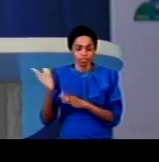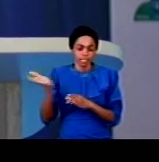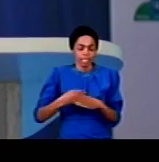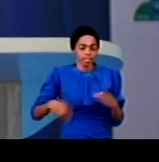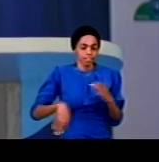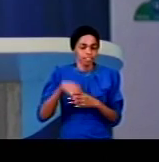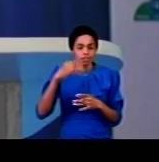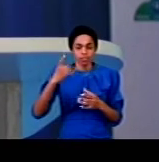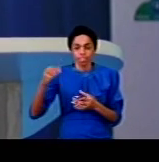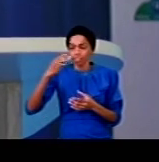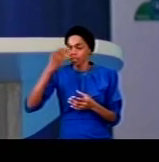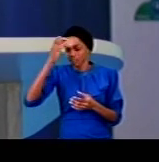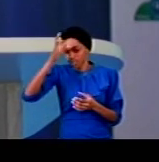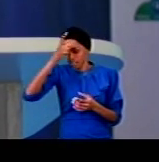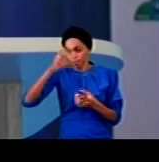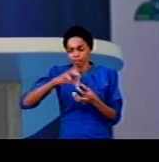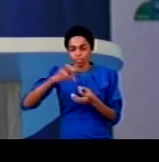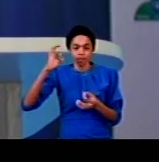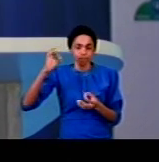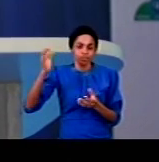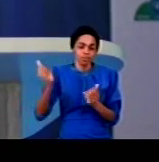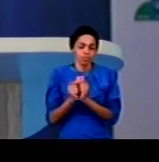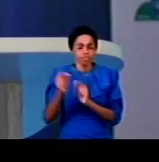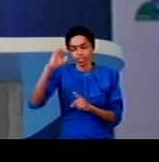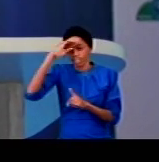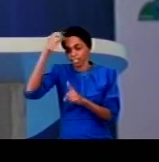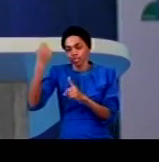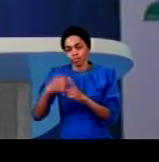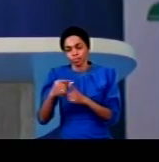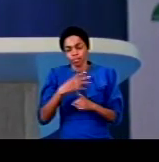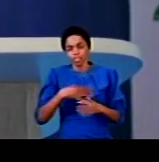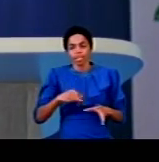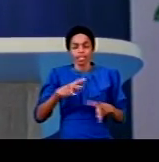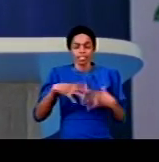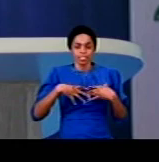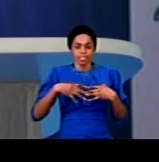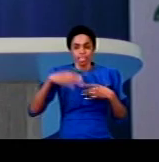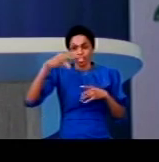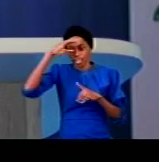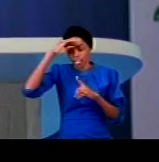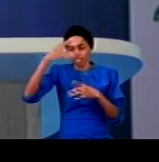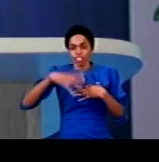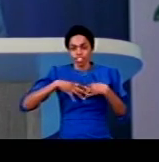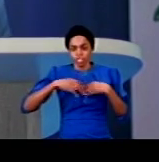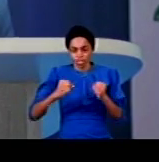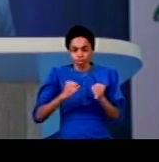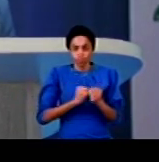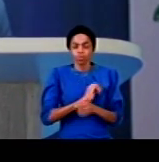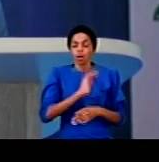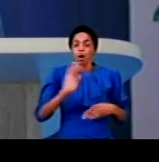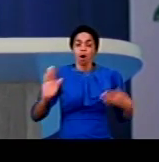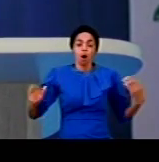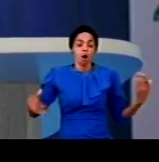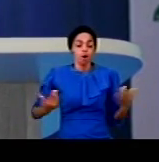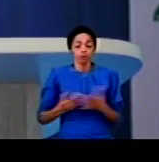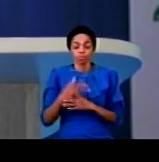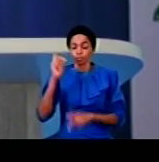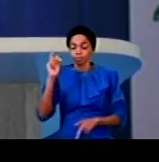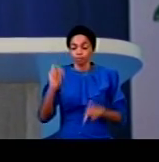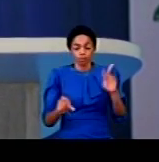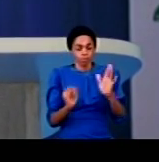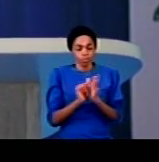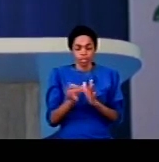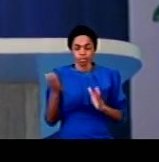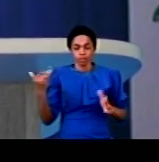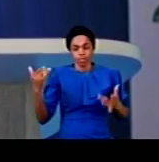that were sick. Tonight there will be no exception. Amen. I will never let him go unless he blesses